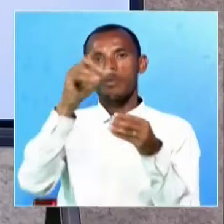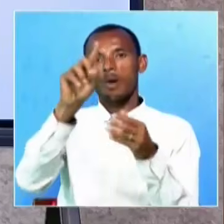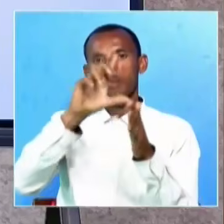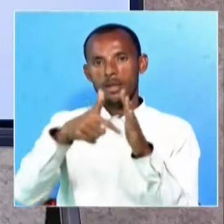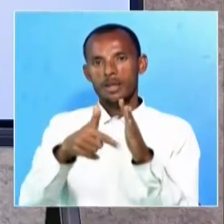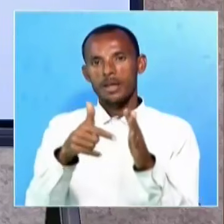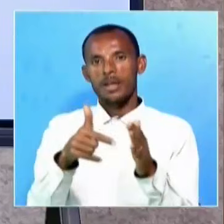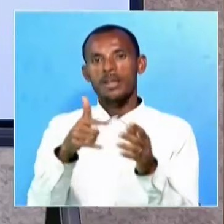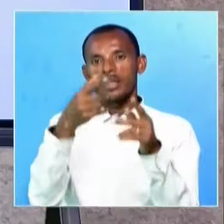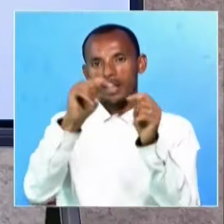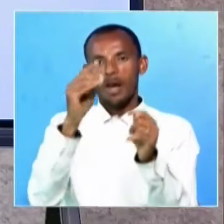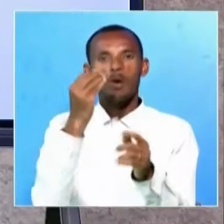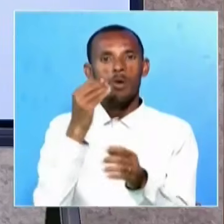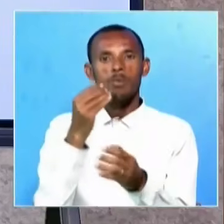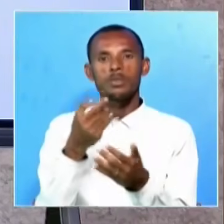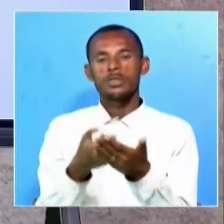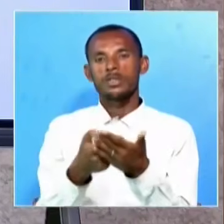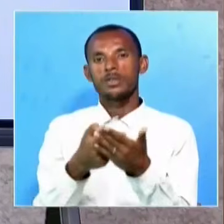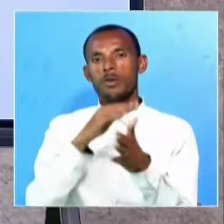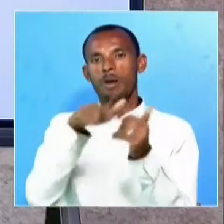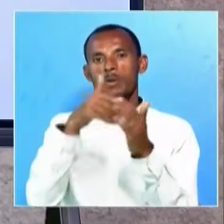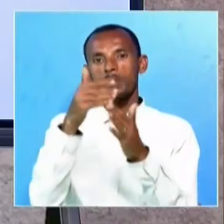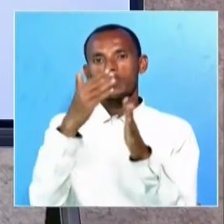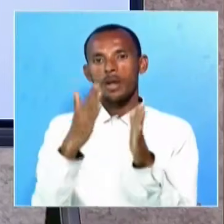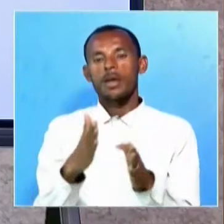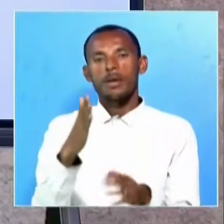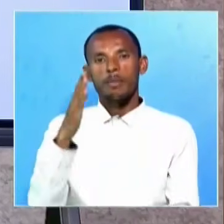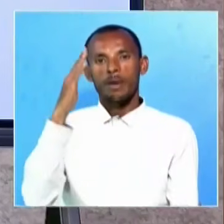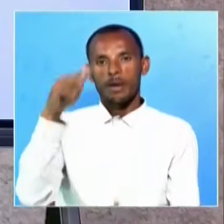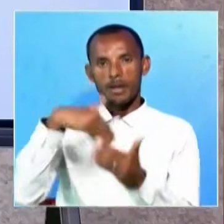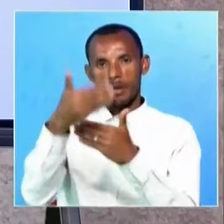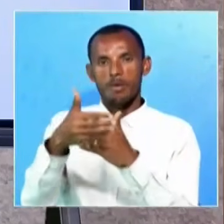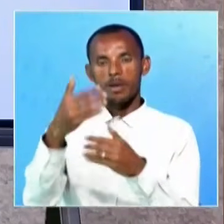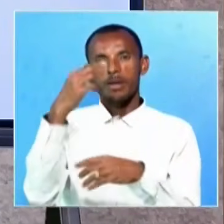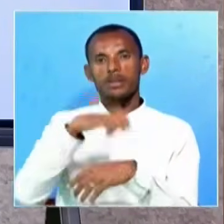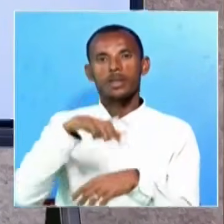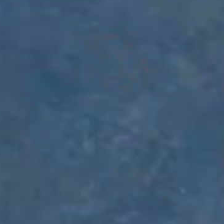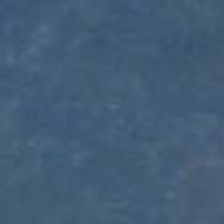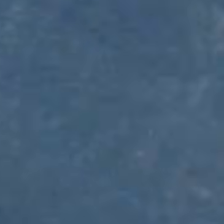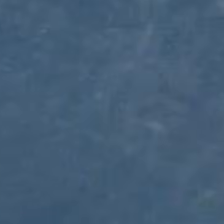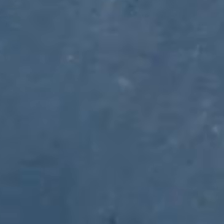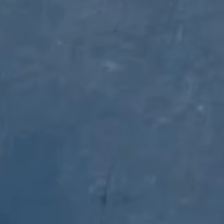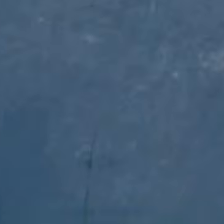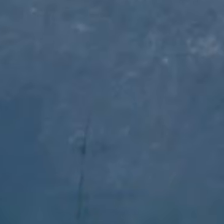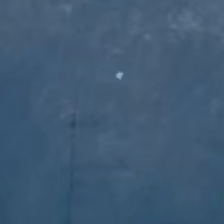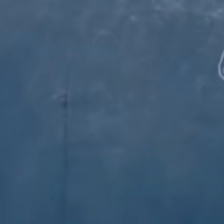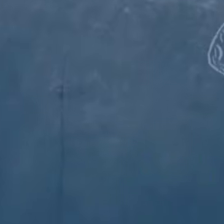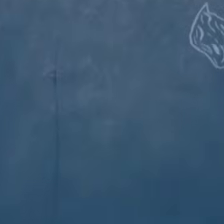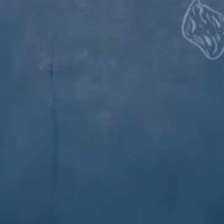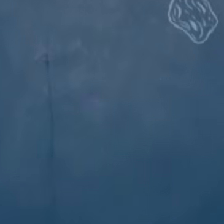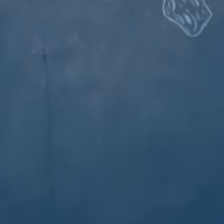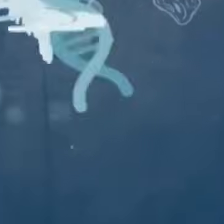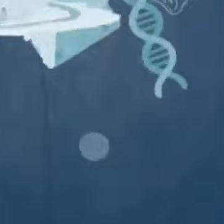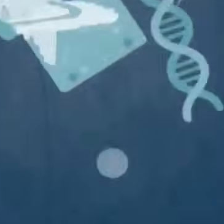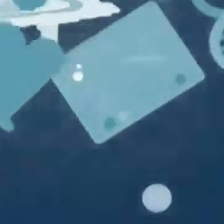Tom. That's all about today's lesson. Until next lesson, goodbye.